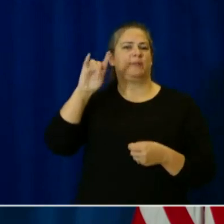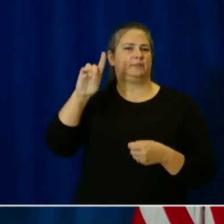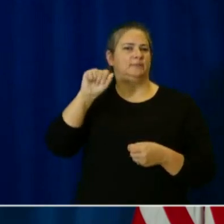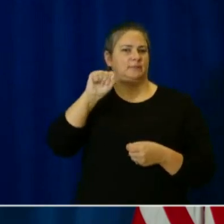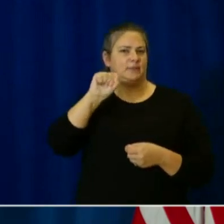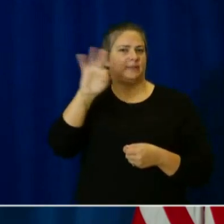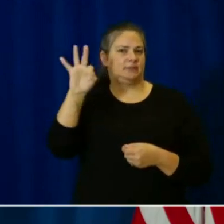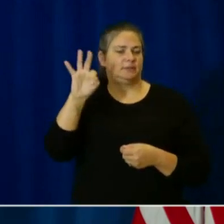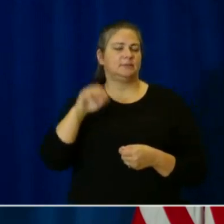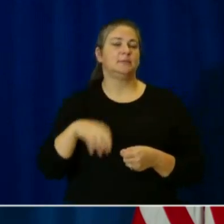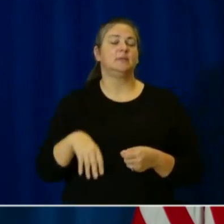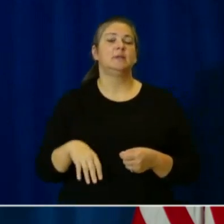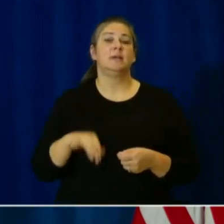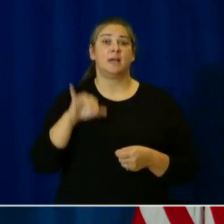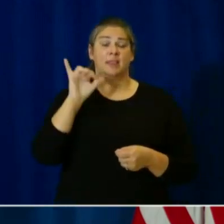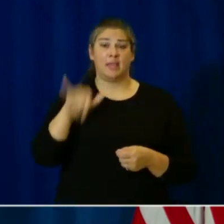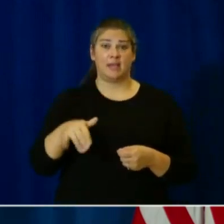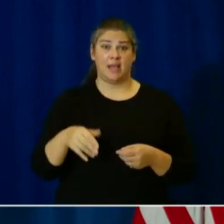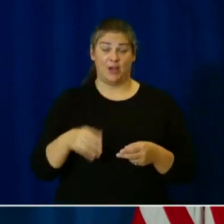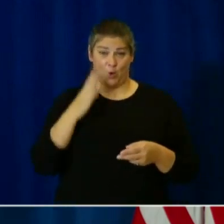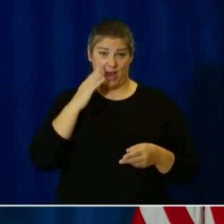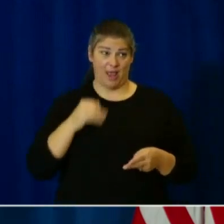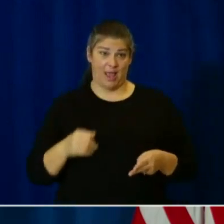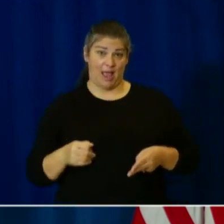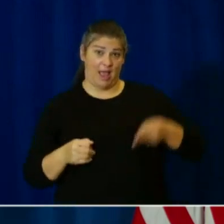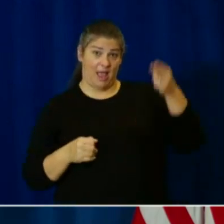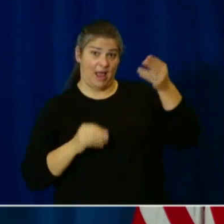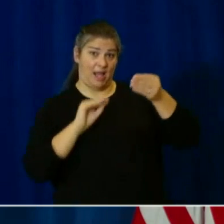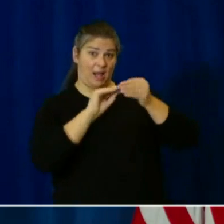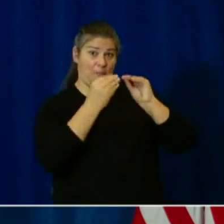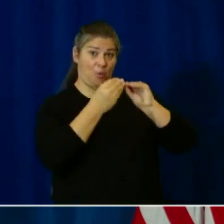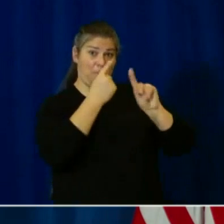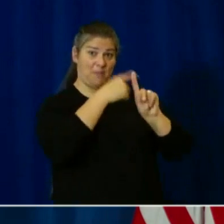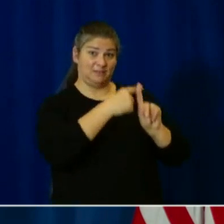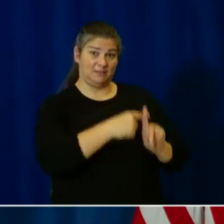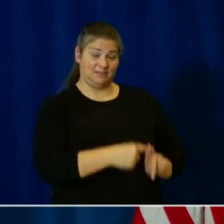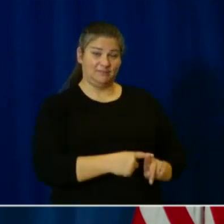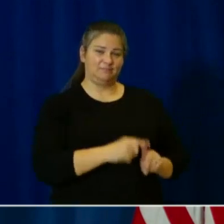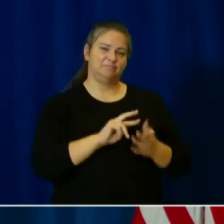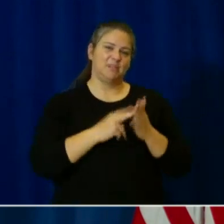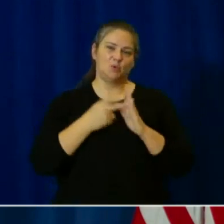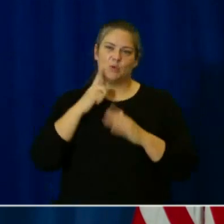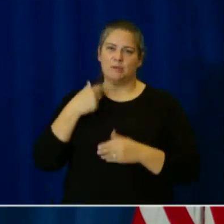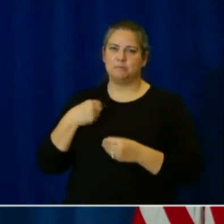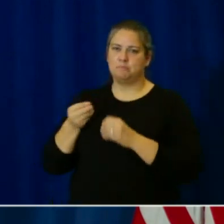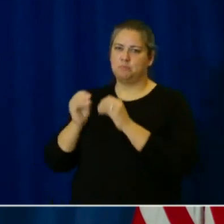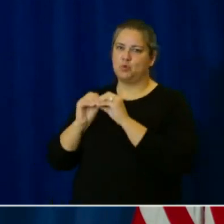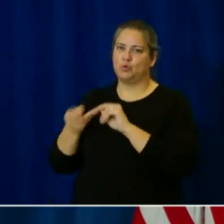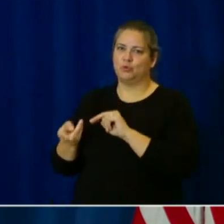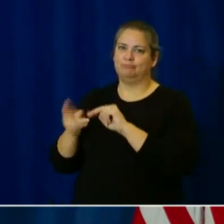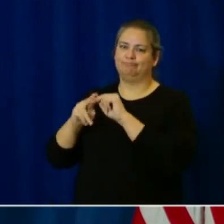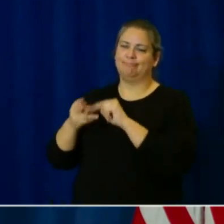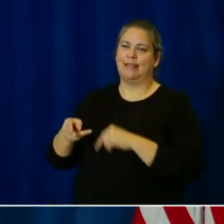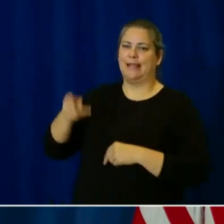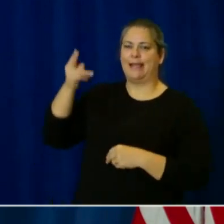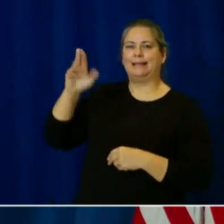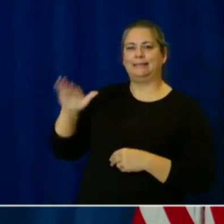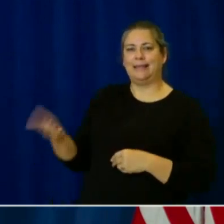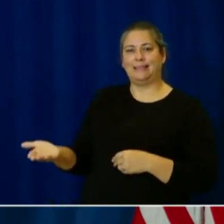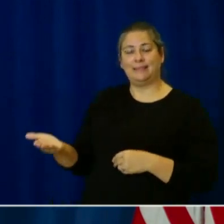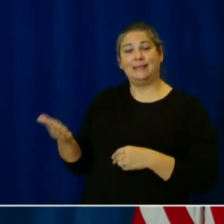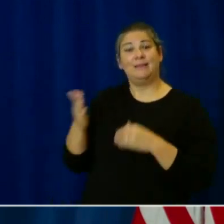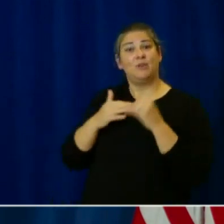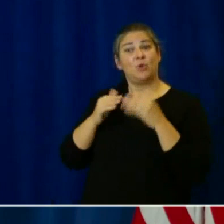with the high number of cases, we're going to have high numbers of deaths. Even with the mortality rate decreasing, it's still at